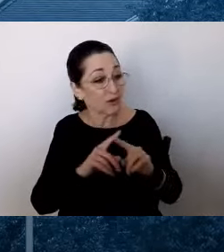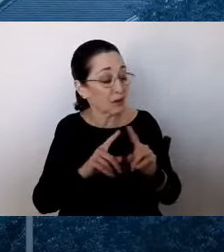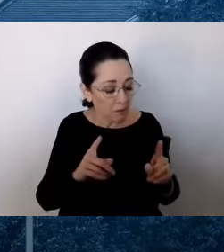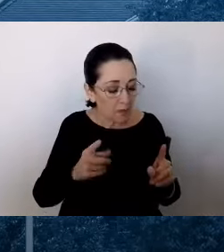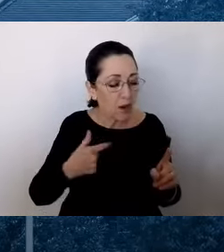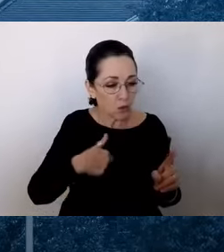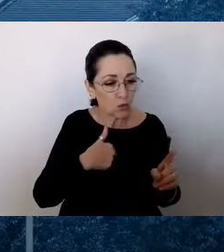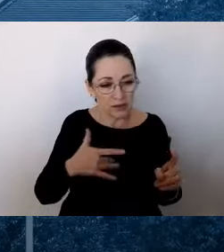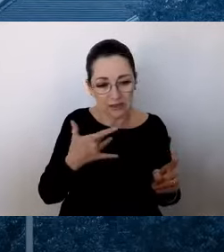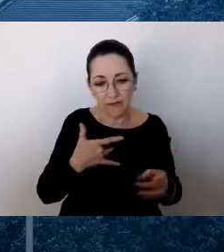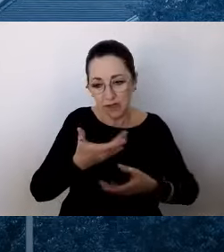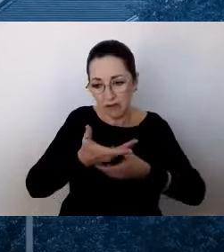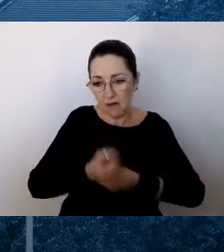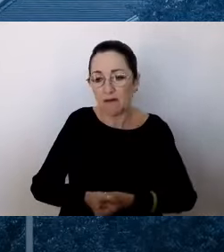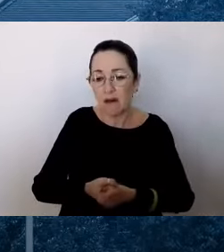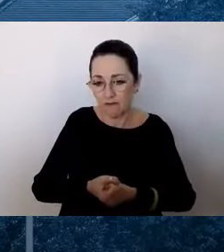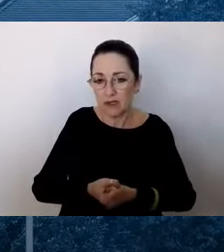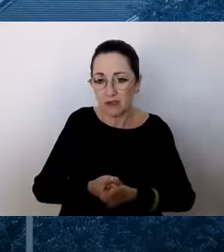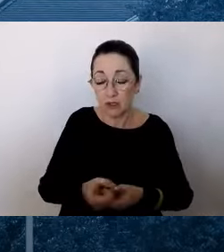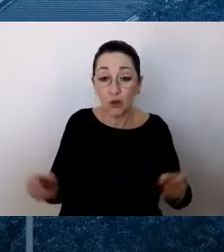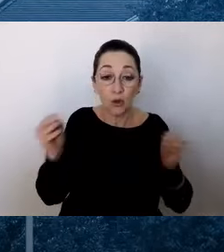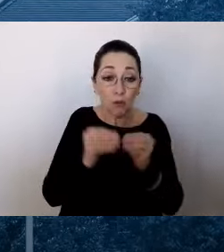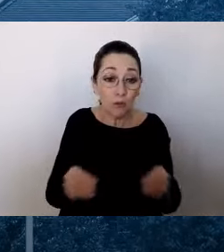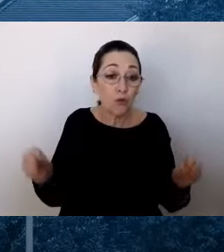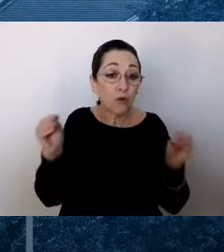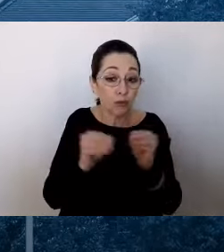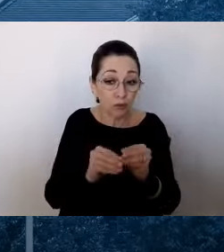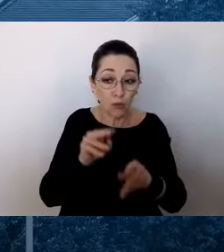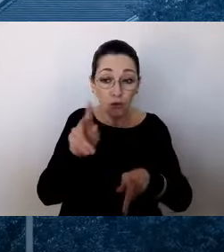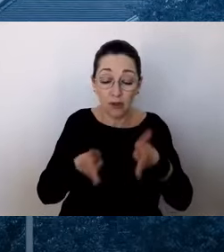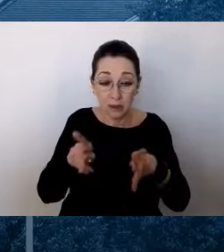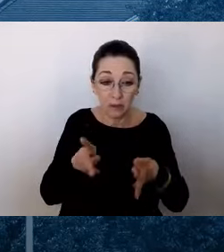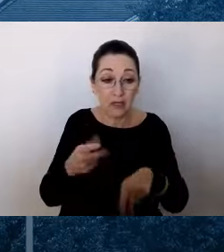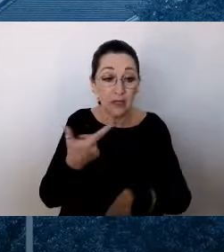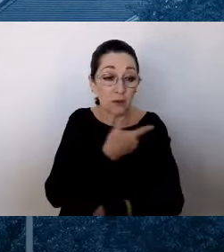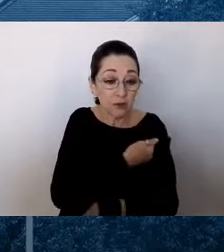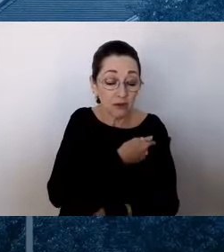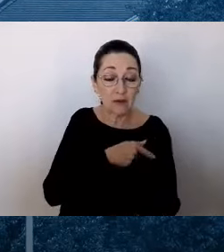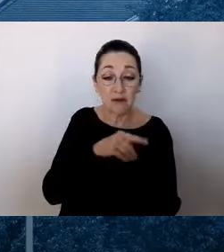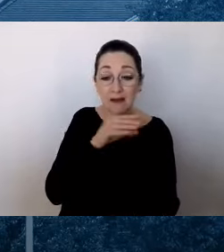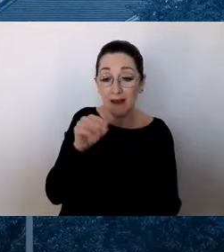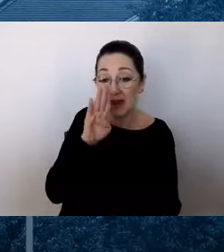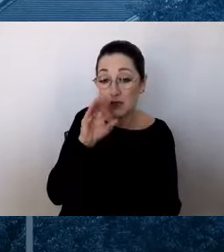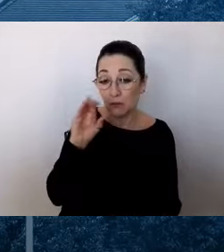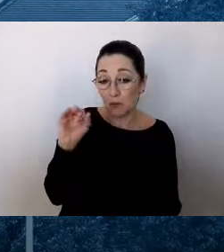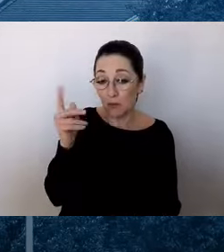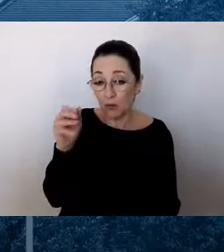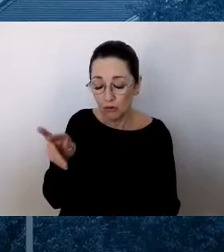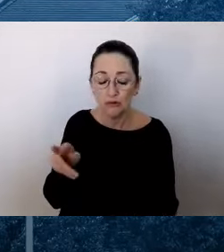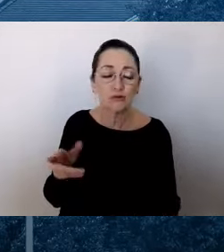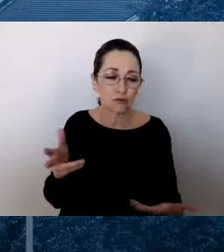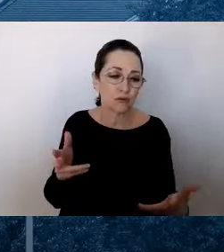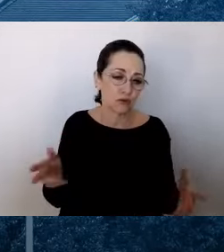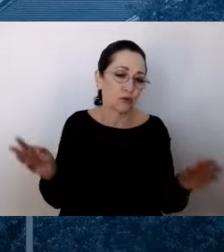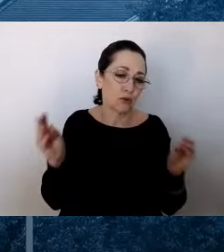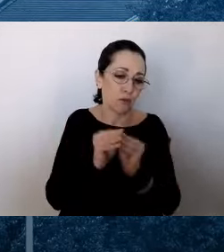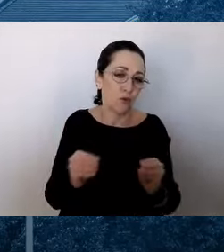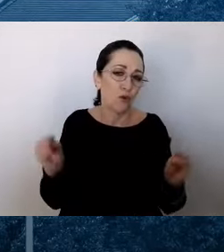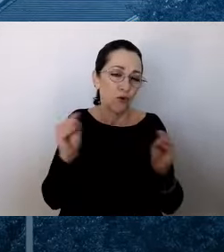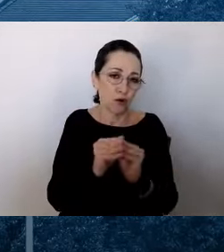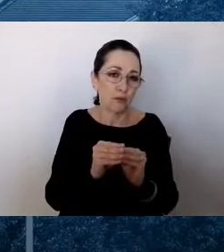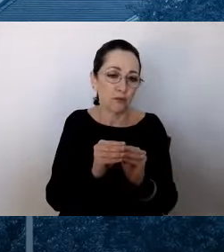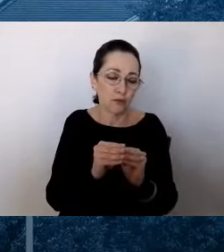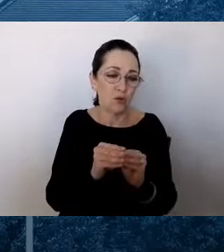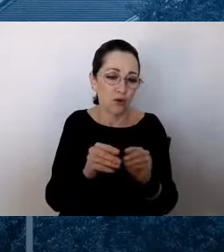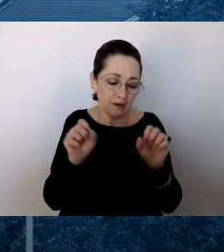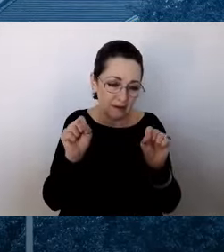bottom line is the more and more people that can get fully vaccinated and boosted, the more quickly we're going to be able to really